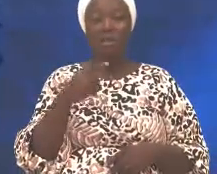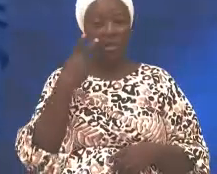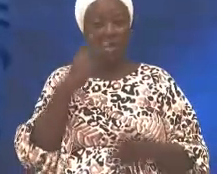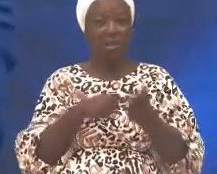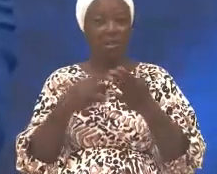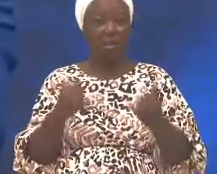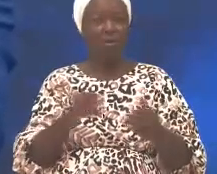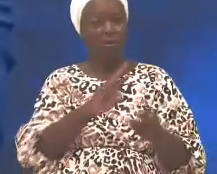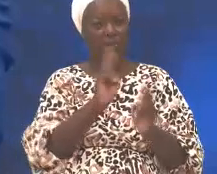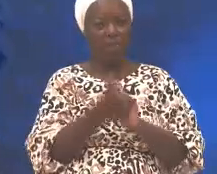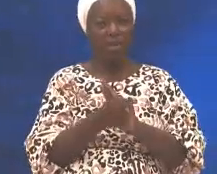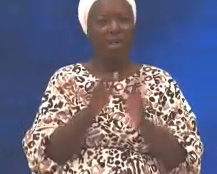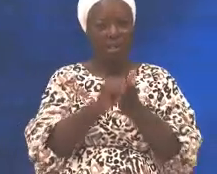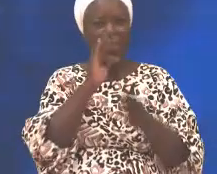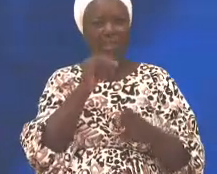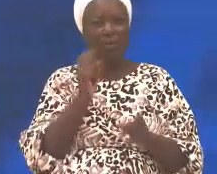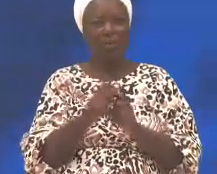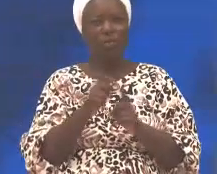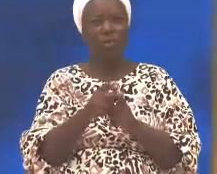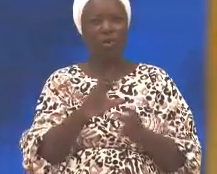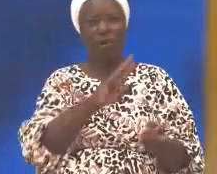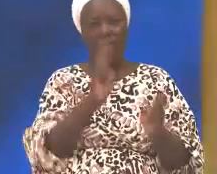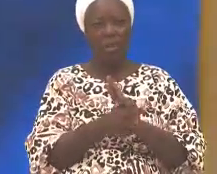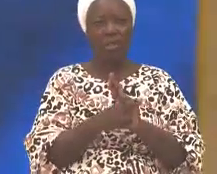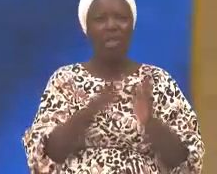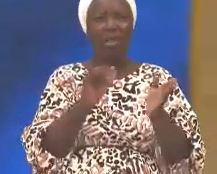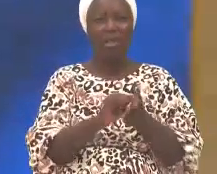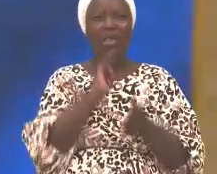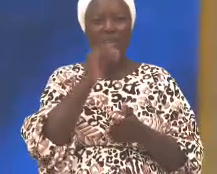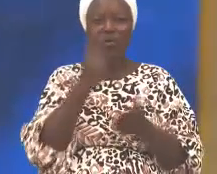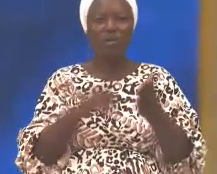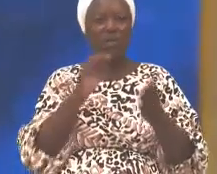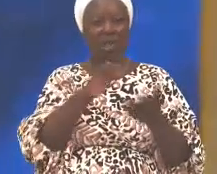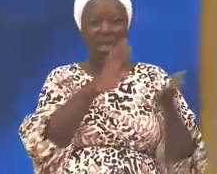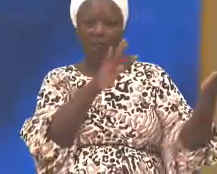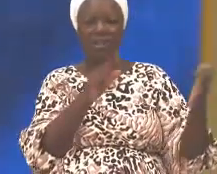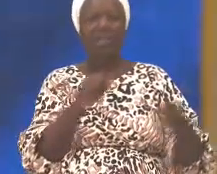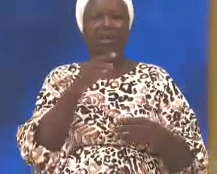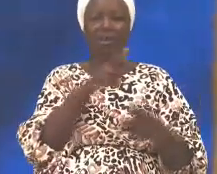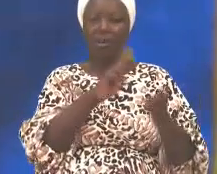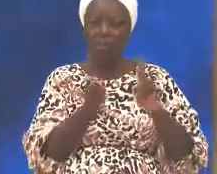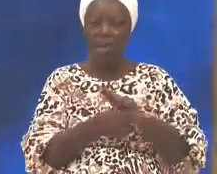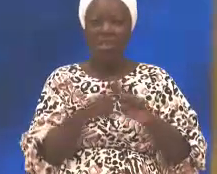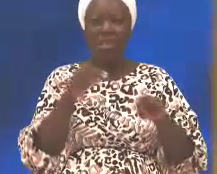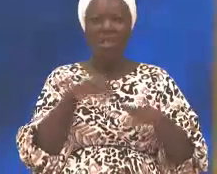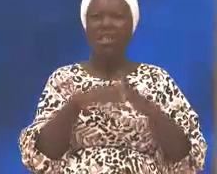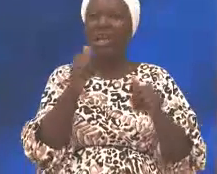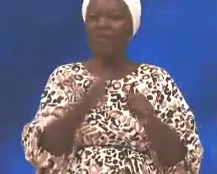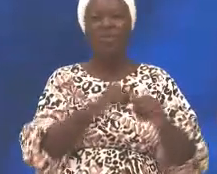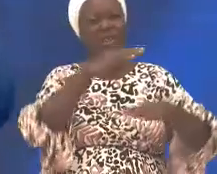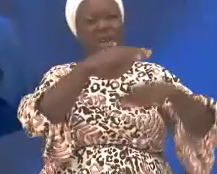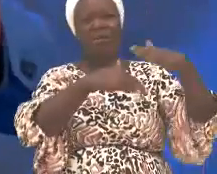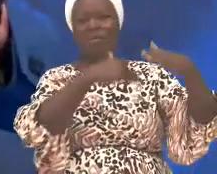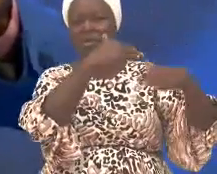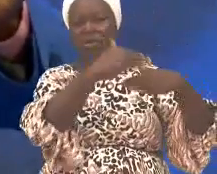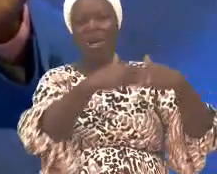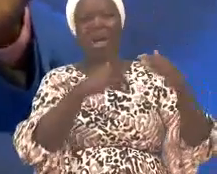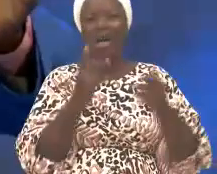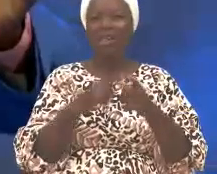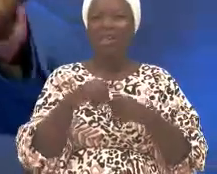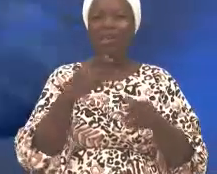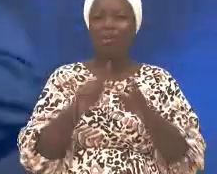Repent. That's the word. Repent. That's what he expects. Repent. In every generation, the people who have